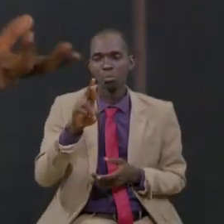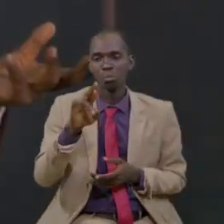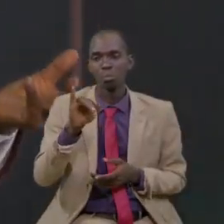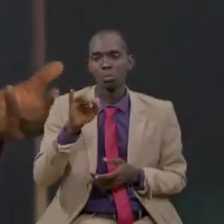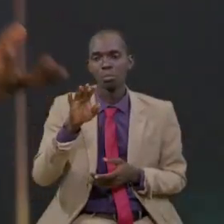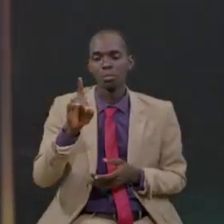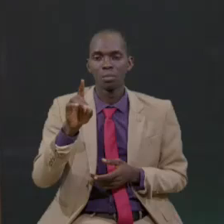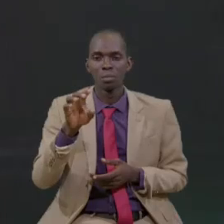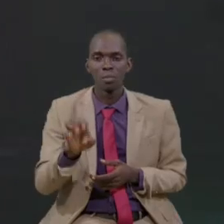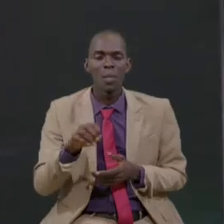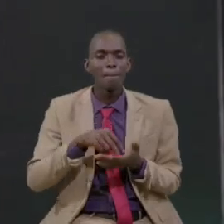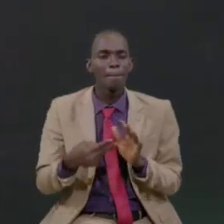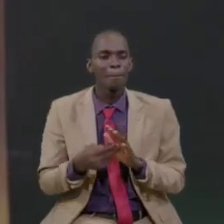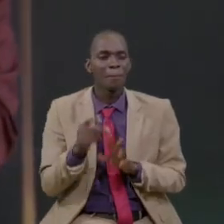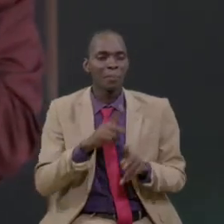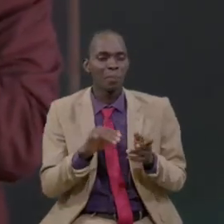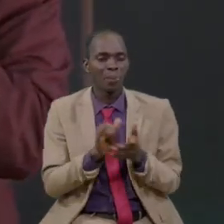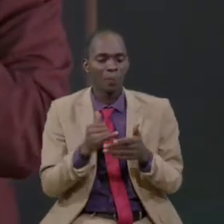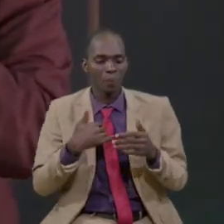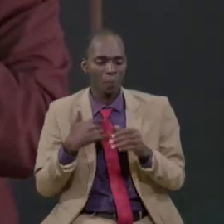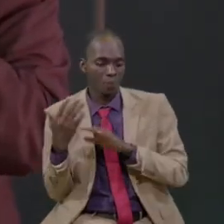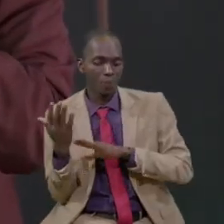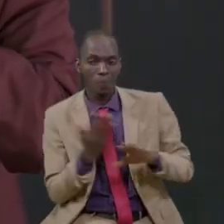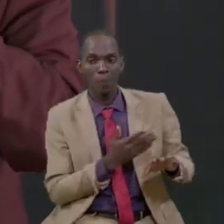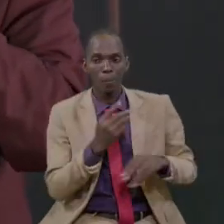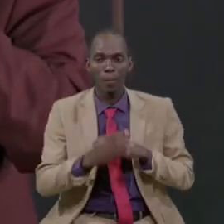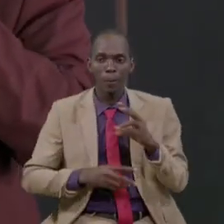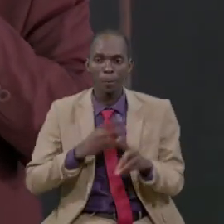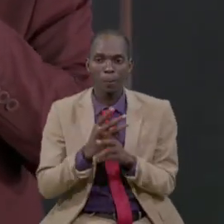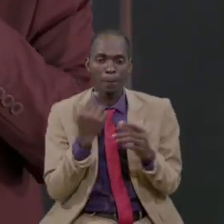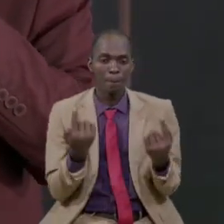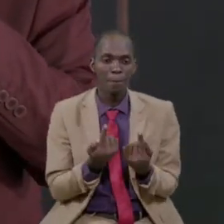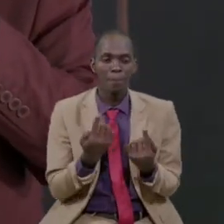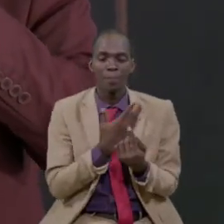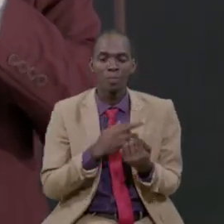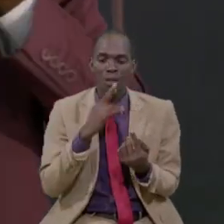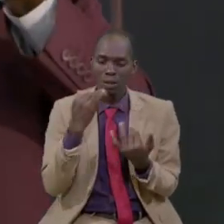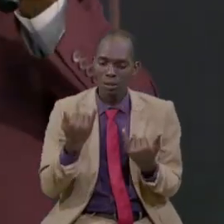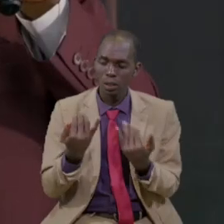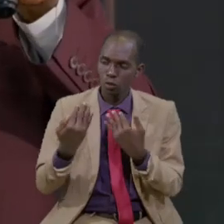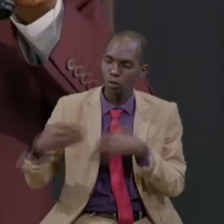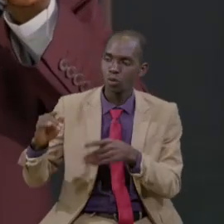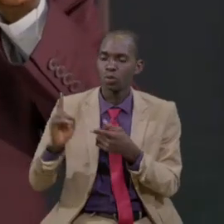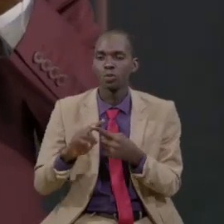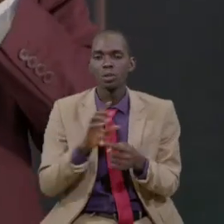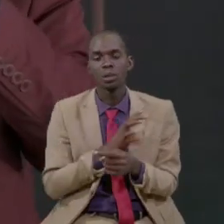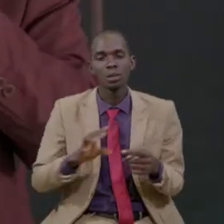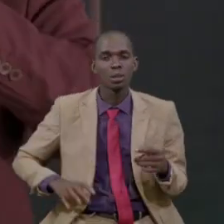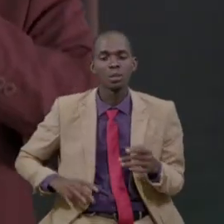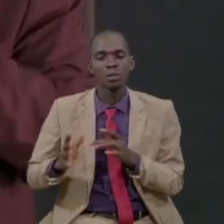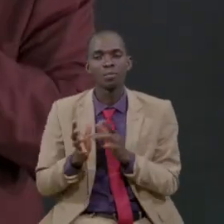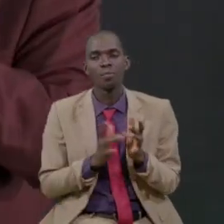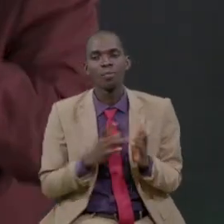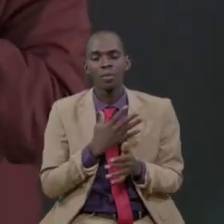out of the world and they are sold unto the Lord. And we're ministering to them